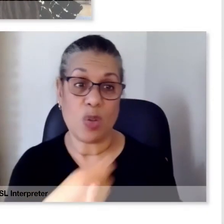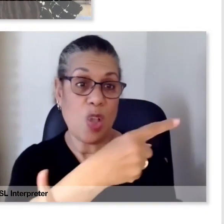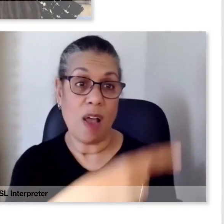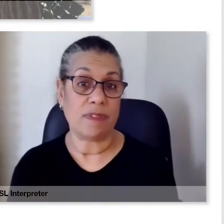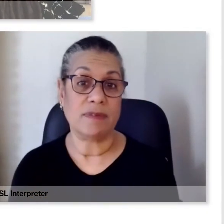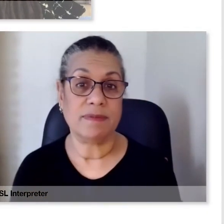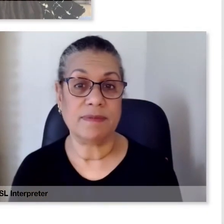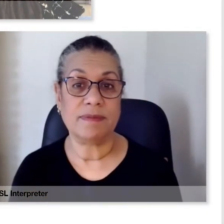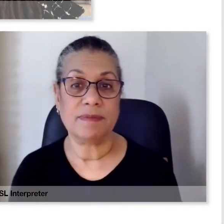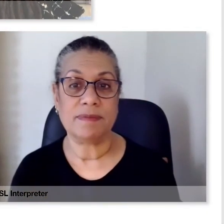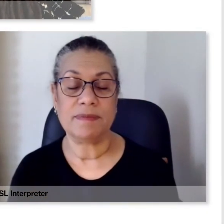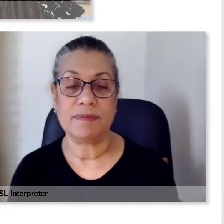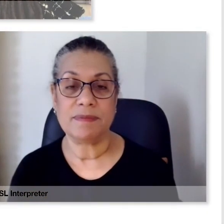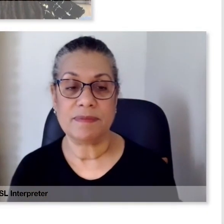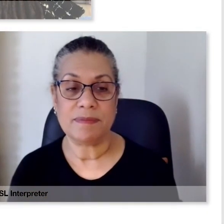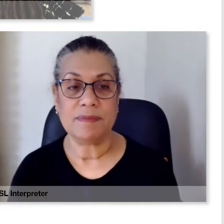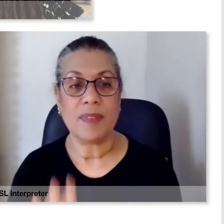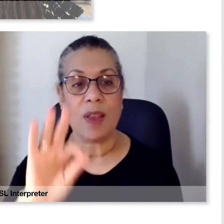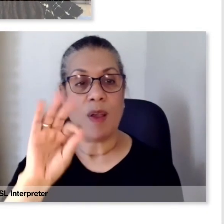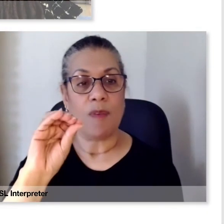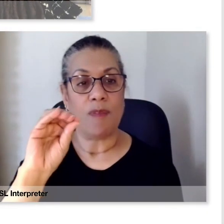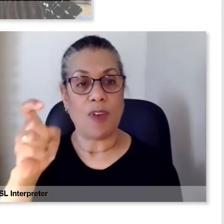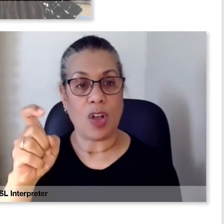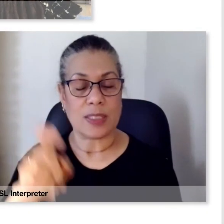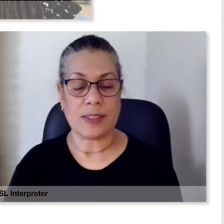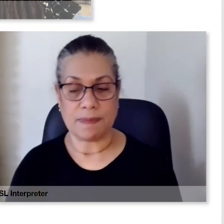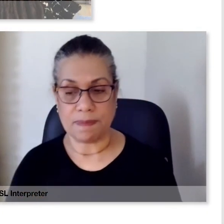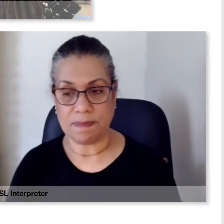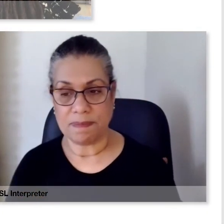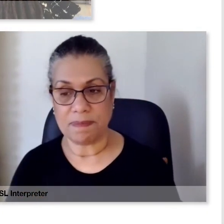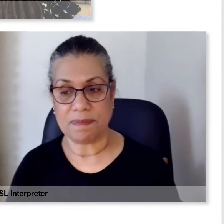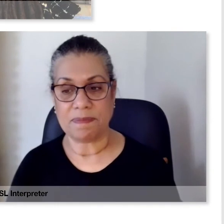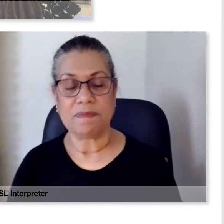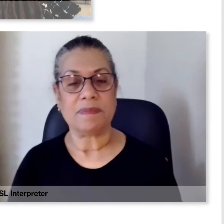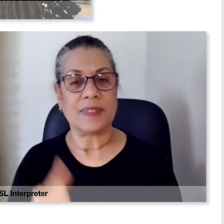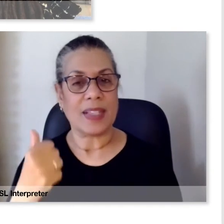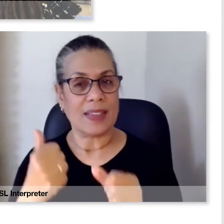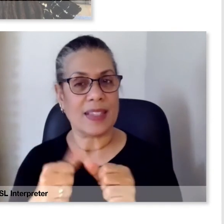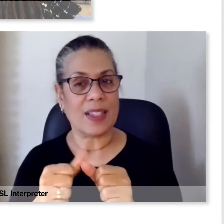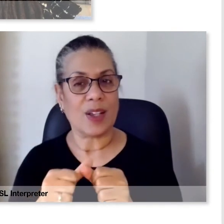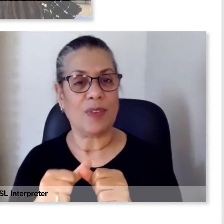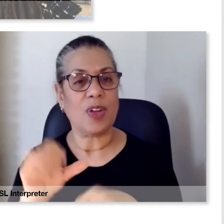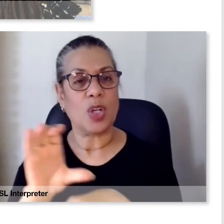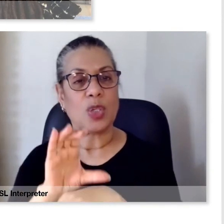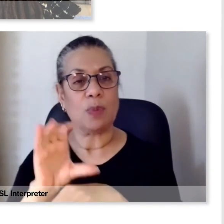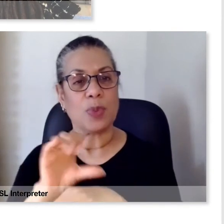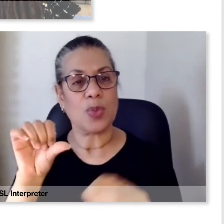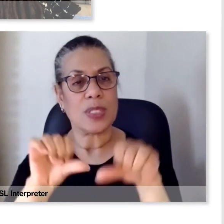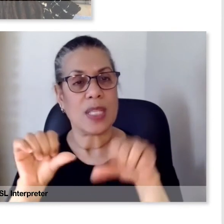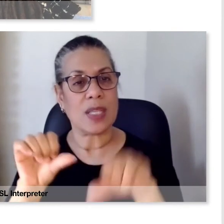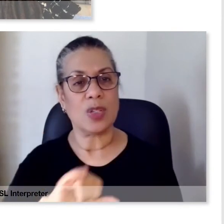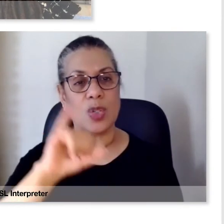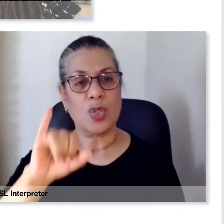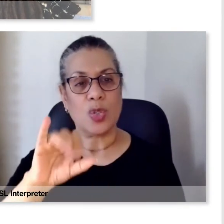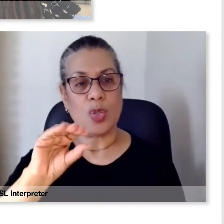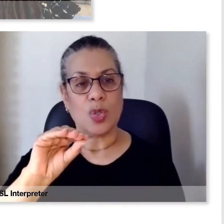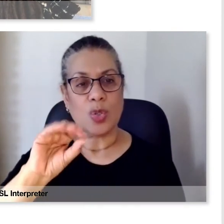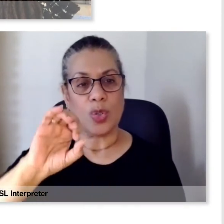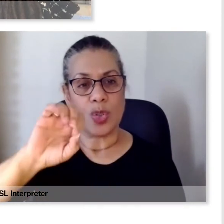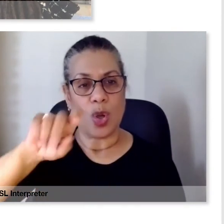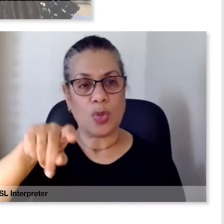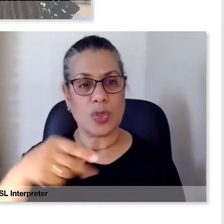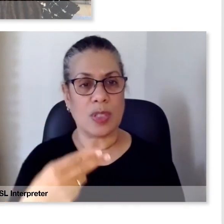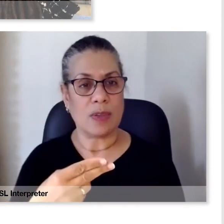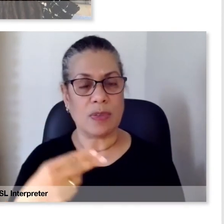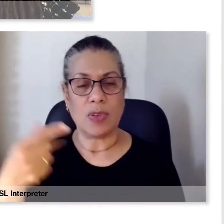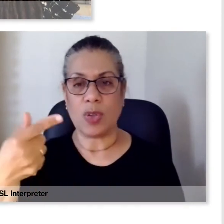Right. Yeah, thanks. Yeah, it reminds me of a statement made by the late great computer scientist Joseph Gogan, who said